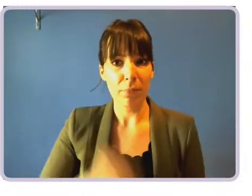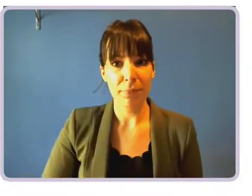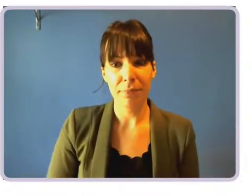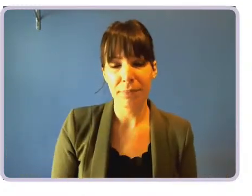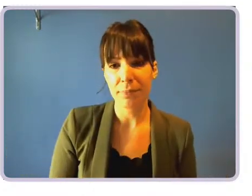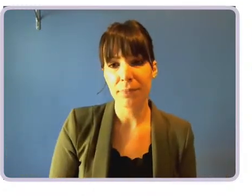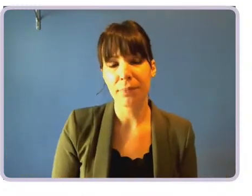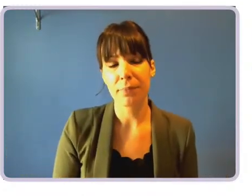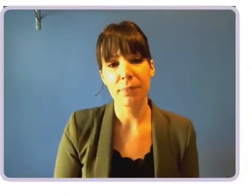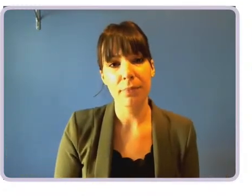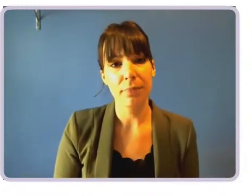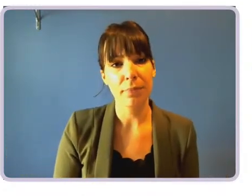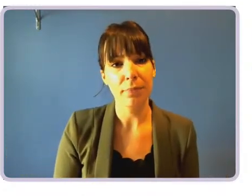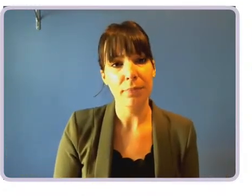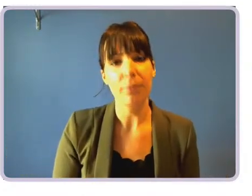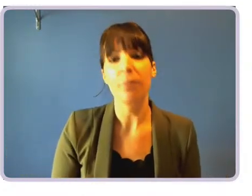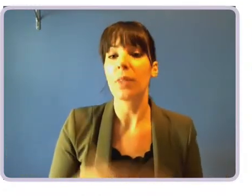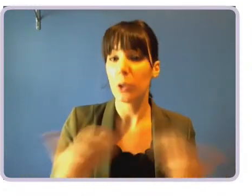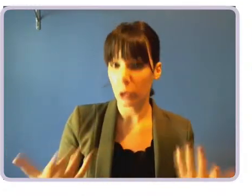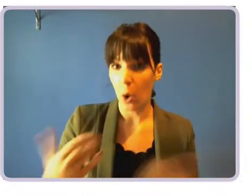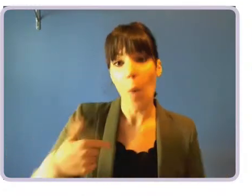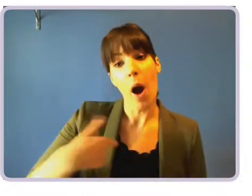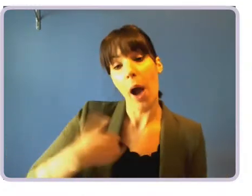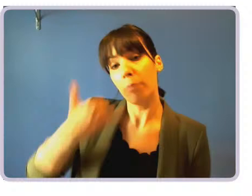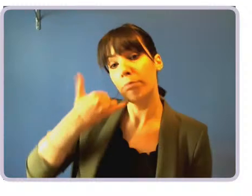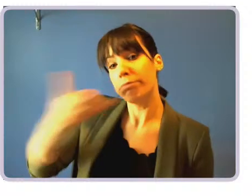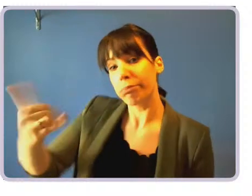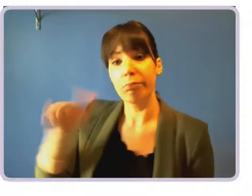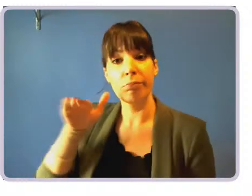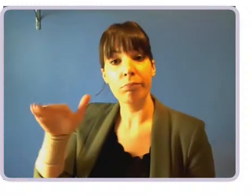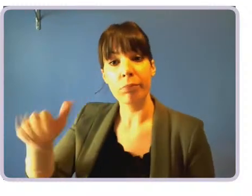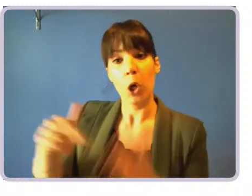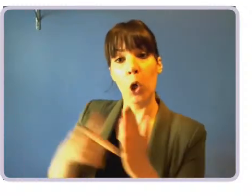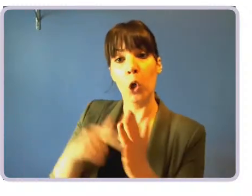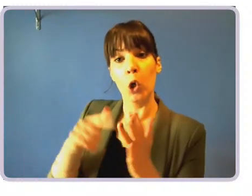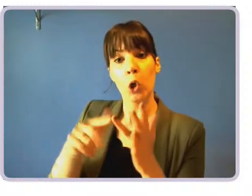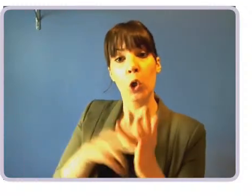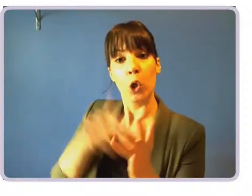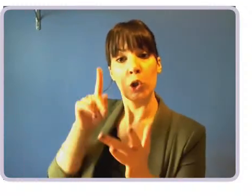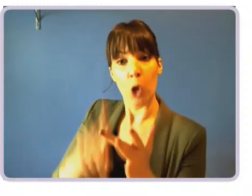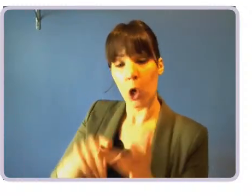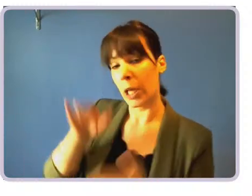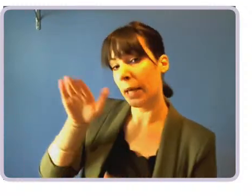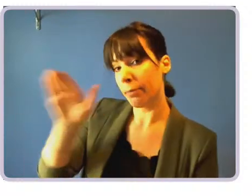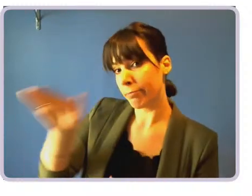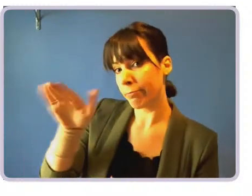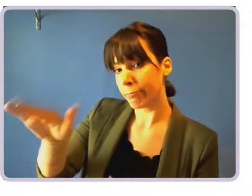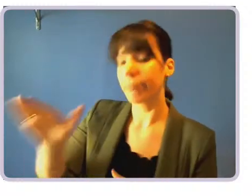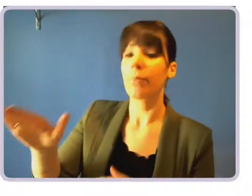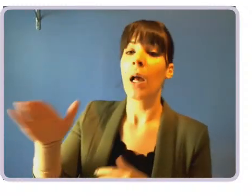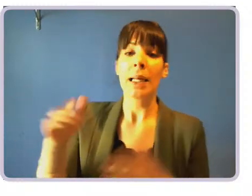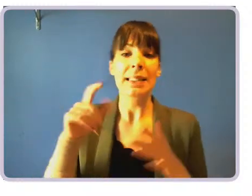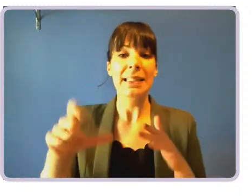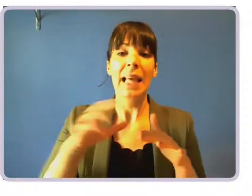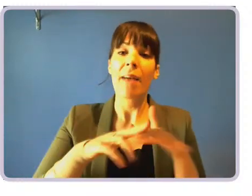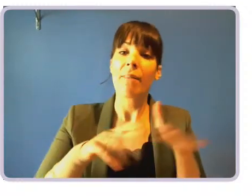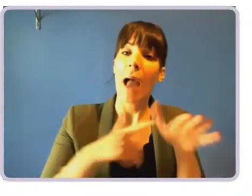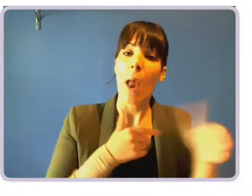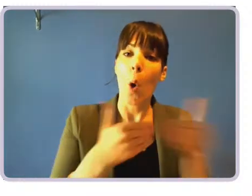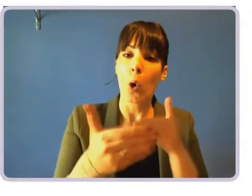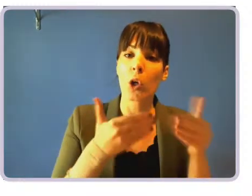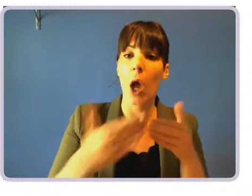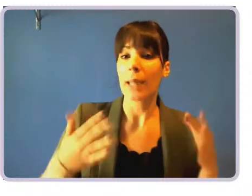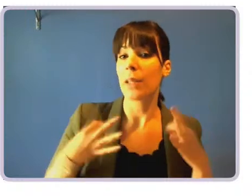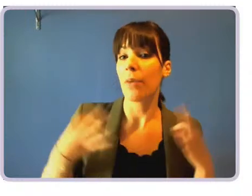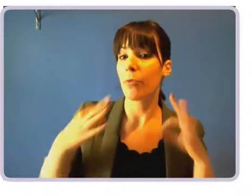I spoke to Tony again, and CFA organised a free property assessment in November